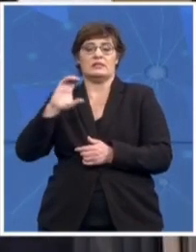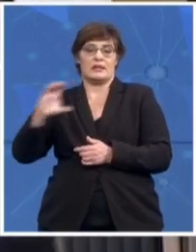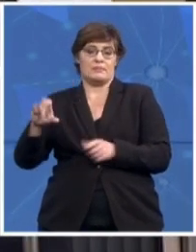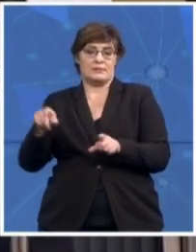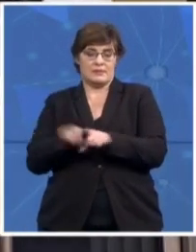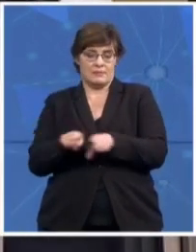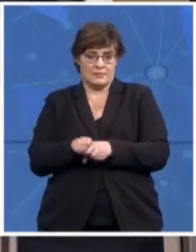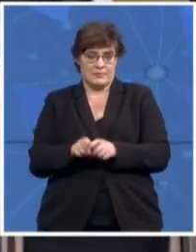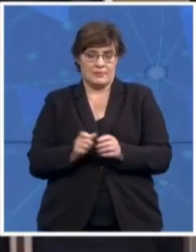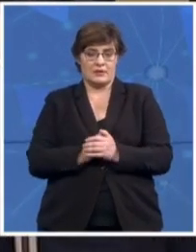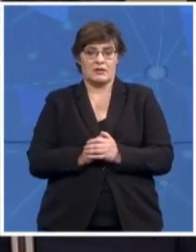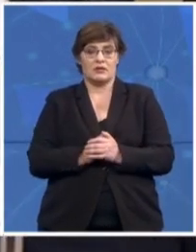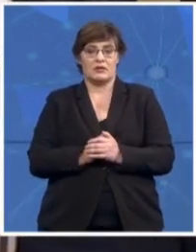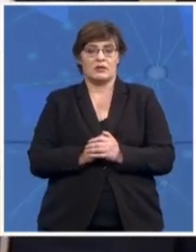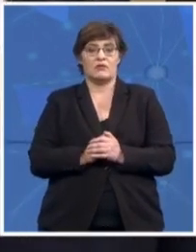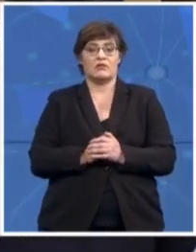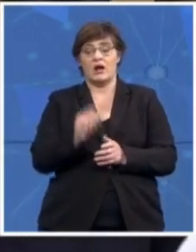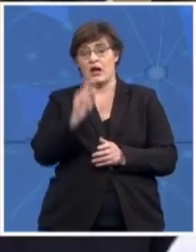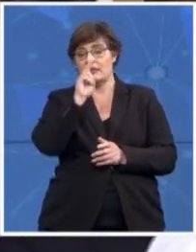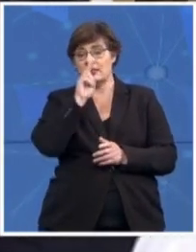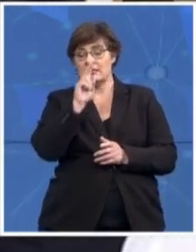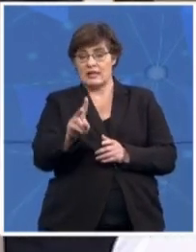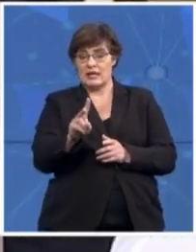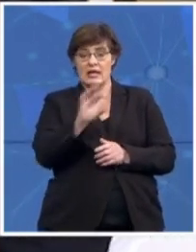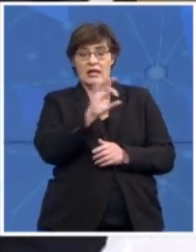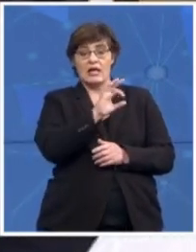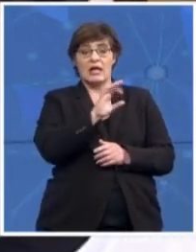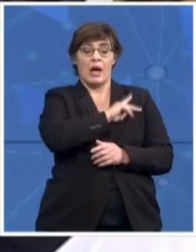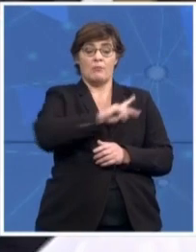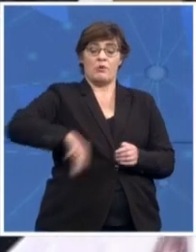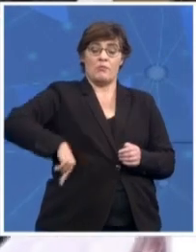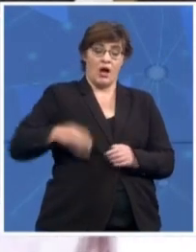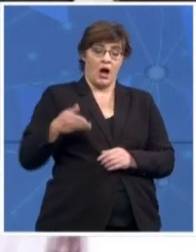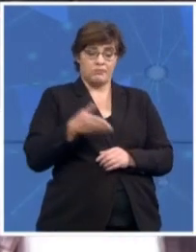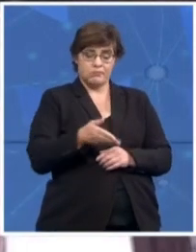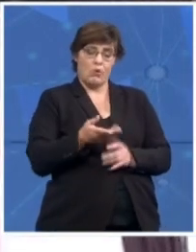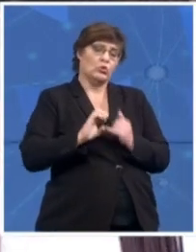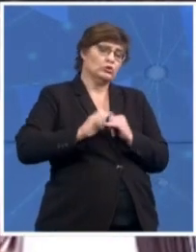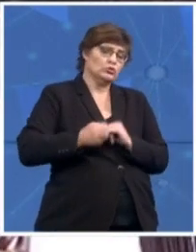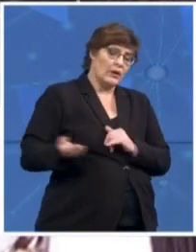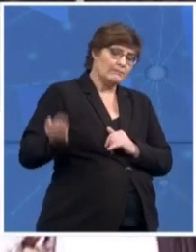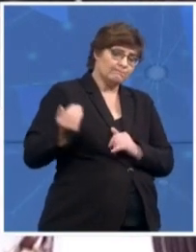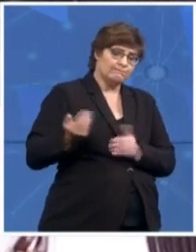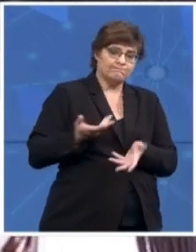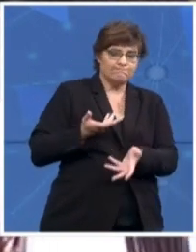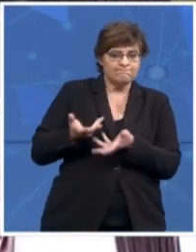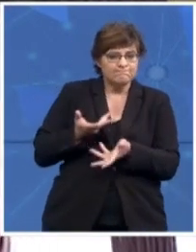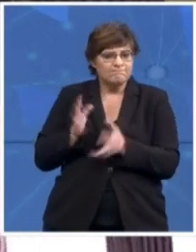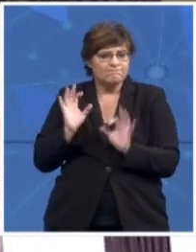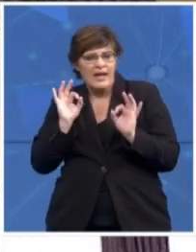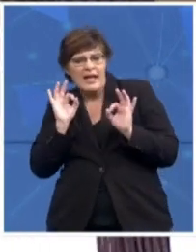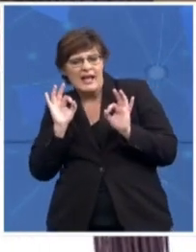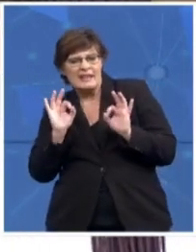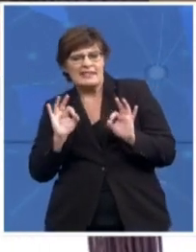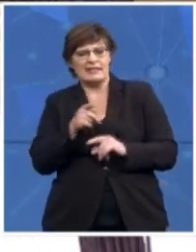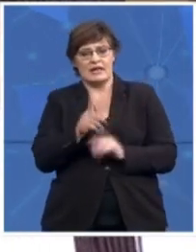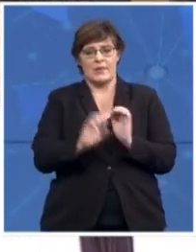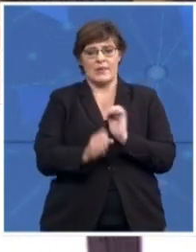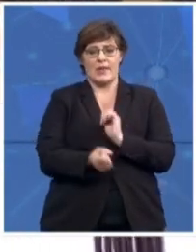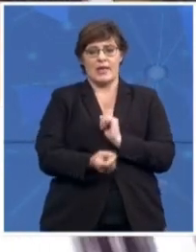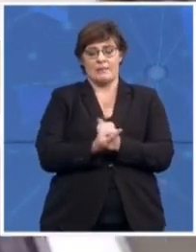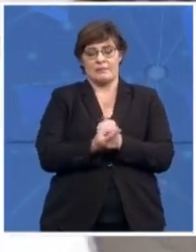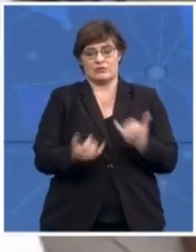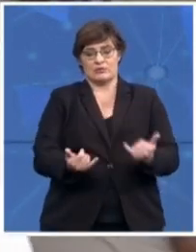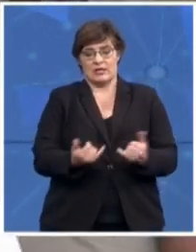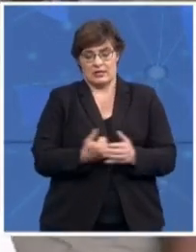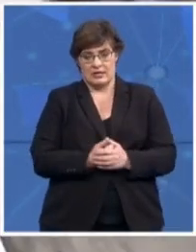those premiers arriving, we'll try and gauge them in terms of what exactly is going to be taking place and how the linkages between these